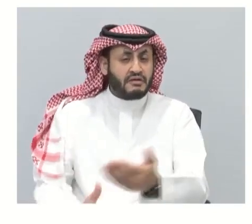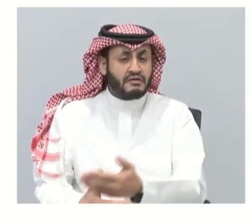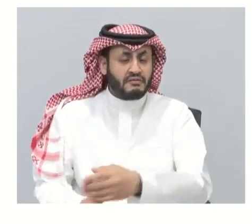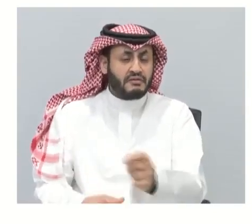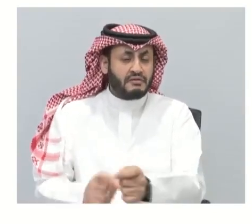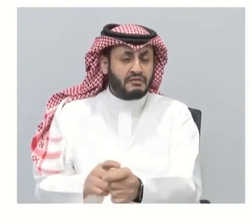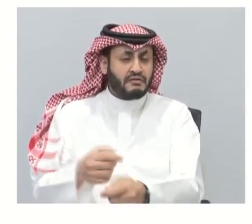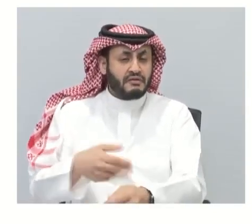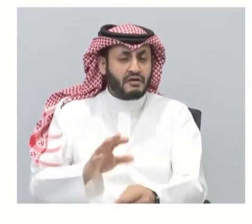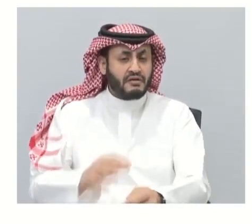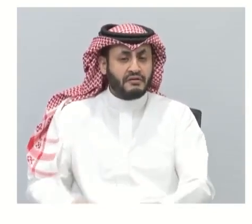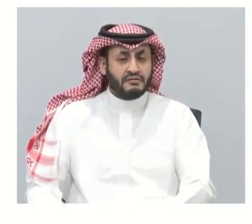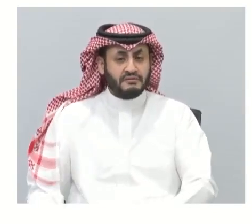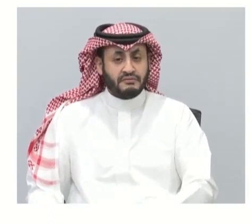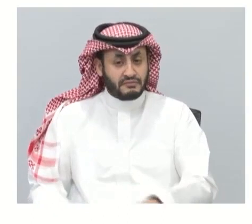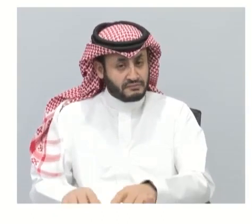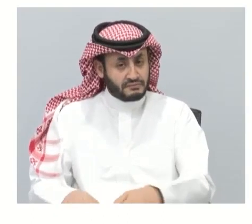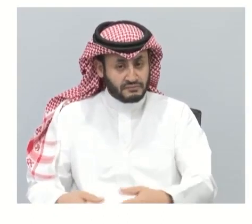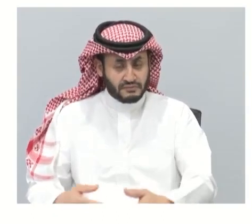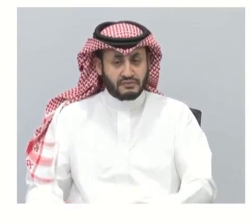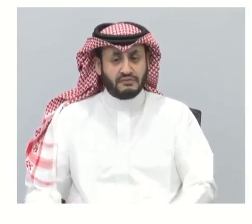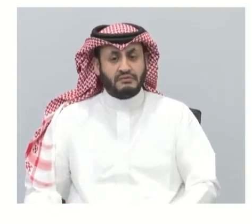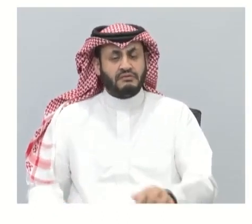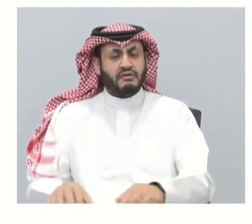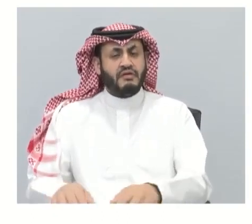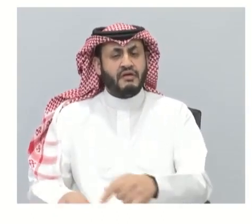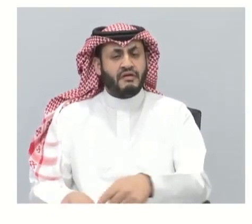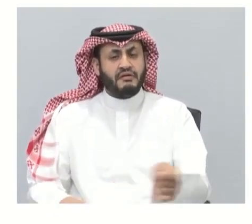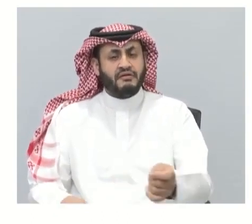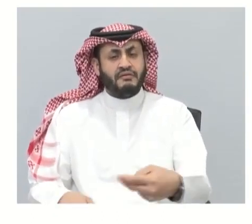hand? Isn't it better to invest that time on learning?